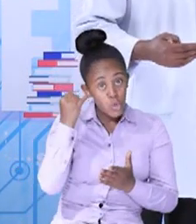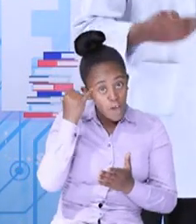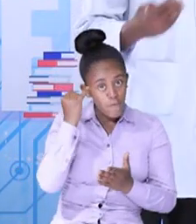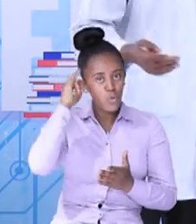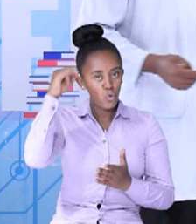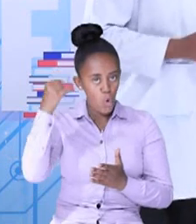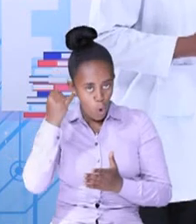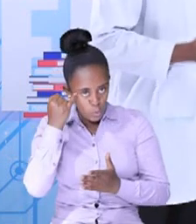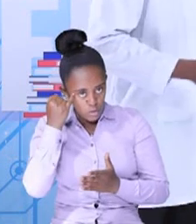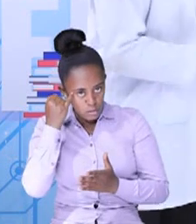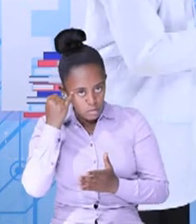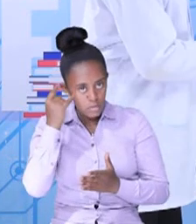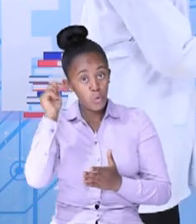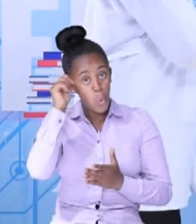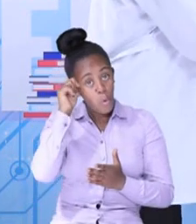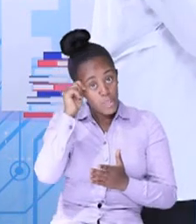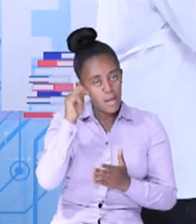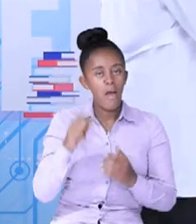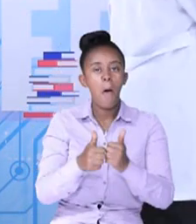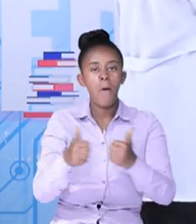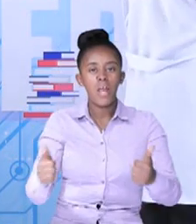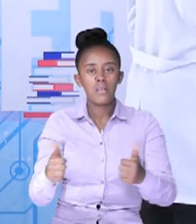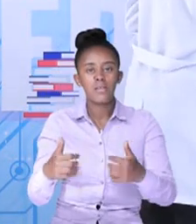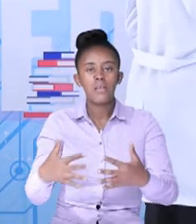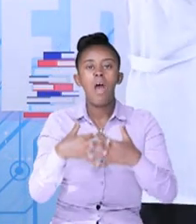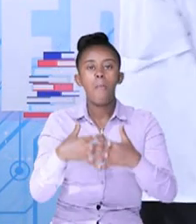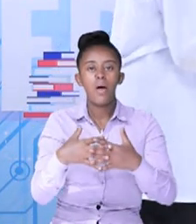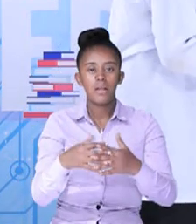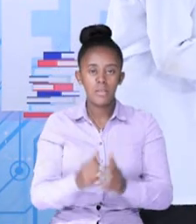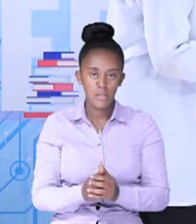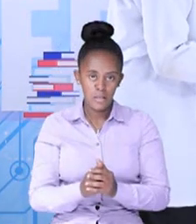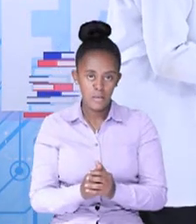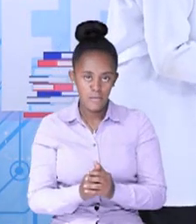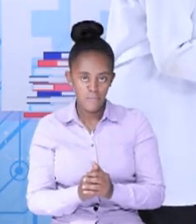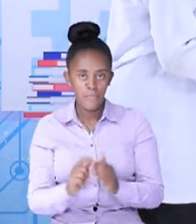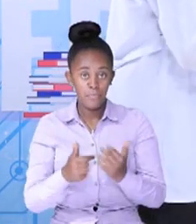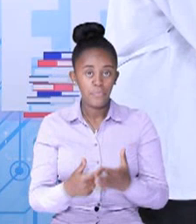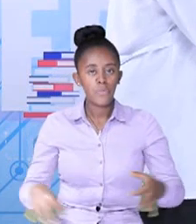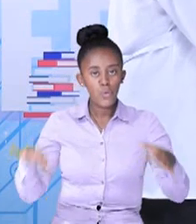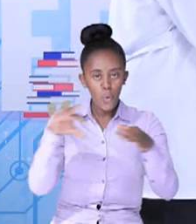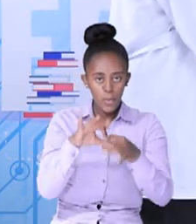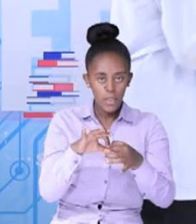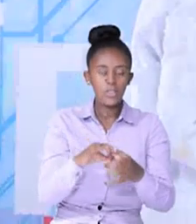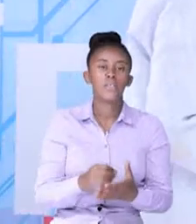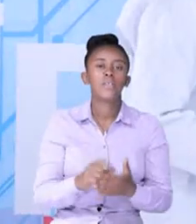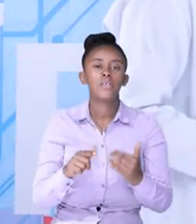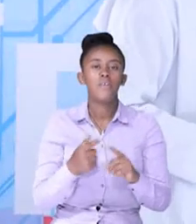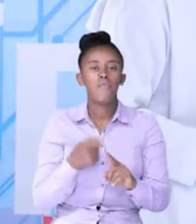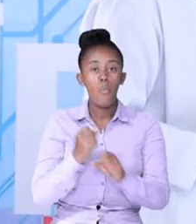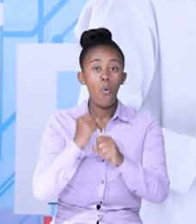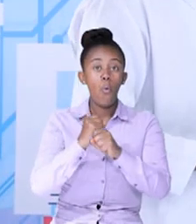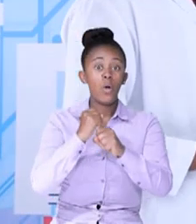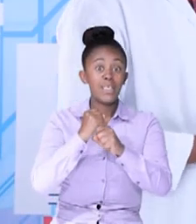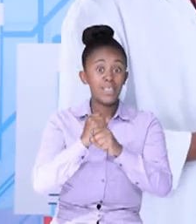John Thomson's apparatus, and it uses velocity selector in combination. And from work